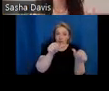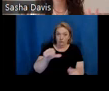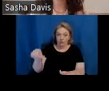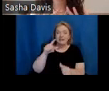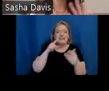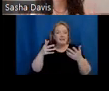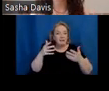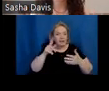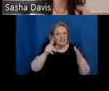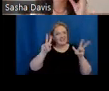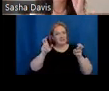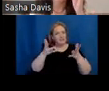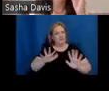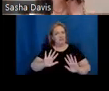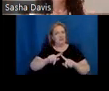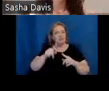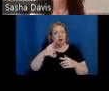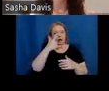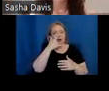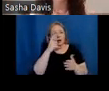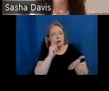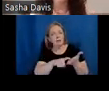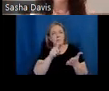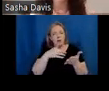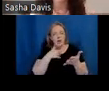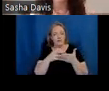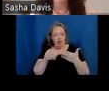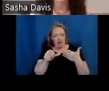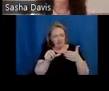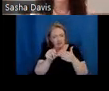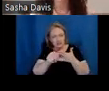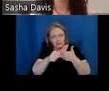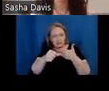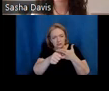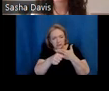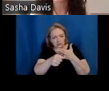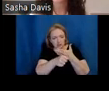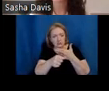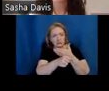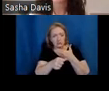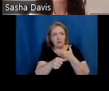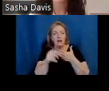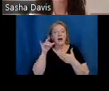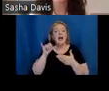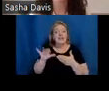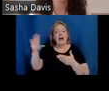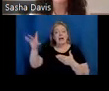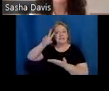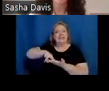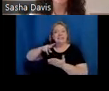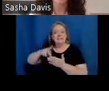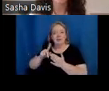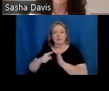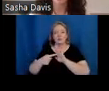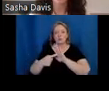both in person and also in the photograph that there's a lot of texture on the surface. And that's to show the hand of the artist, that it was made by